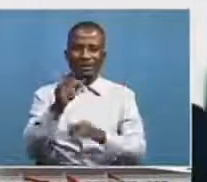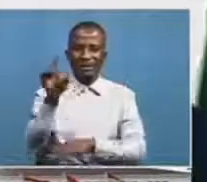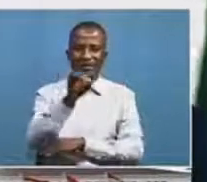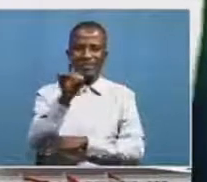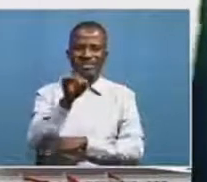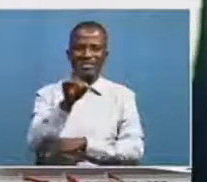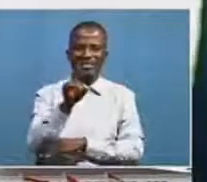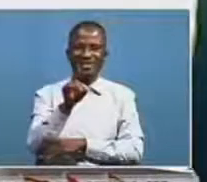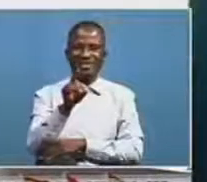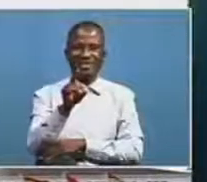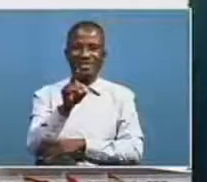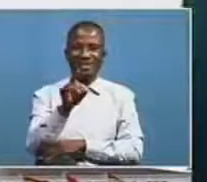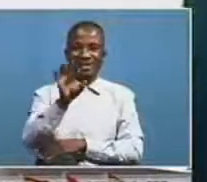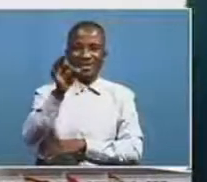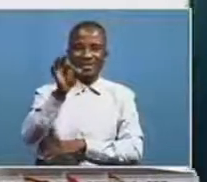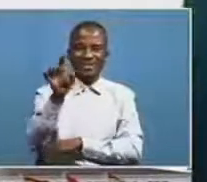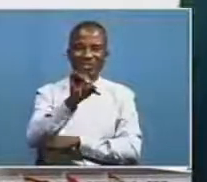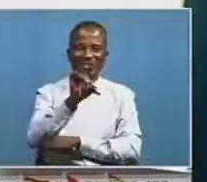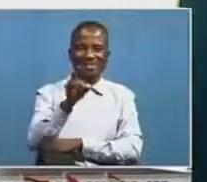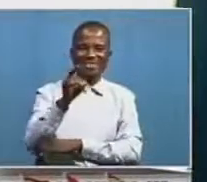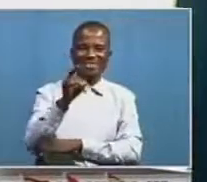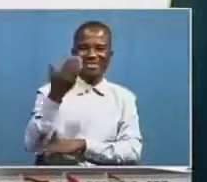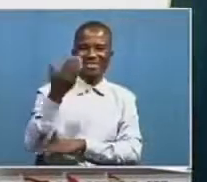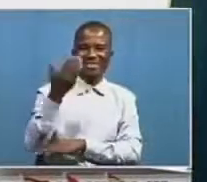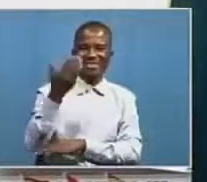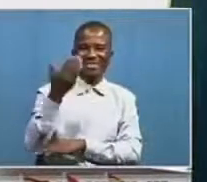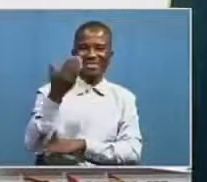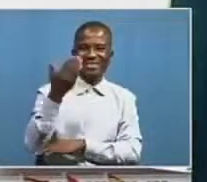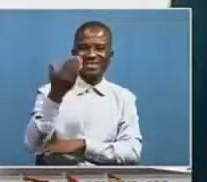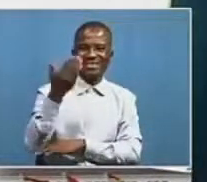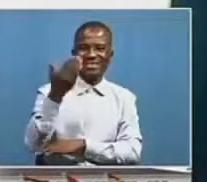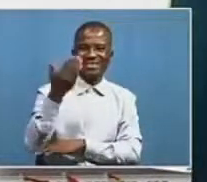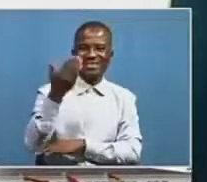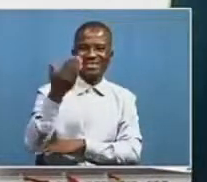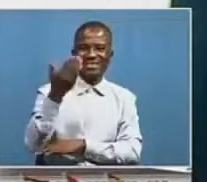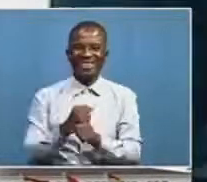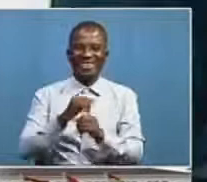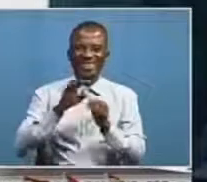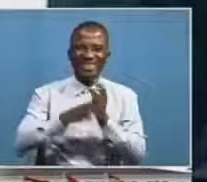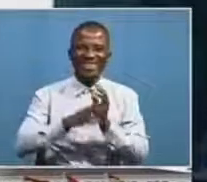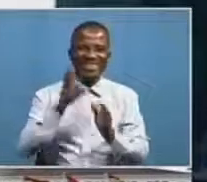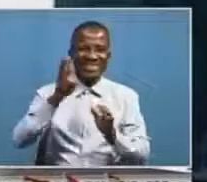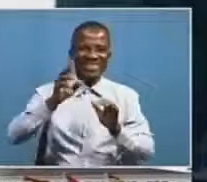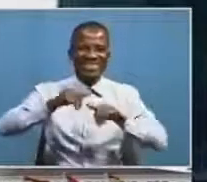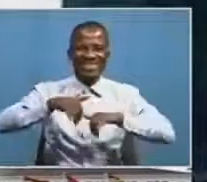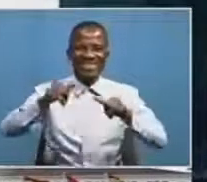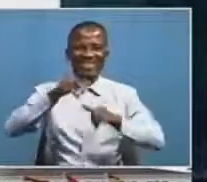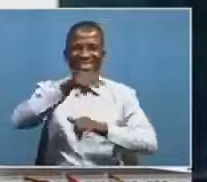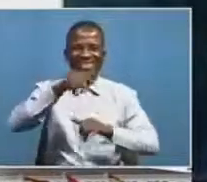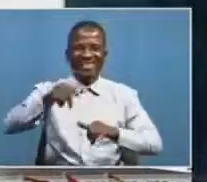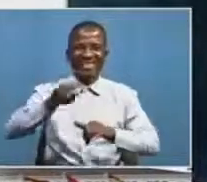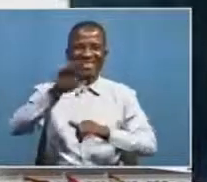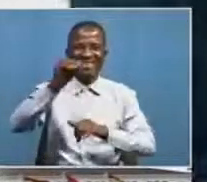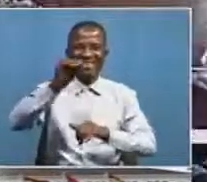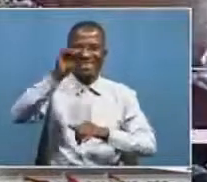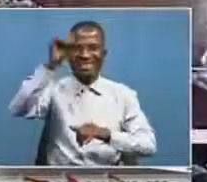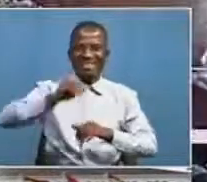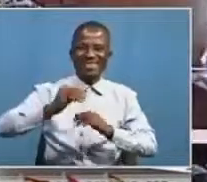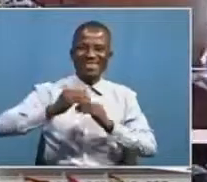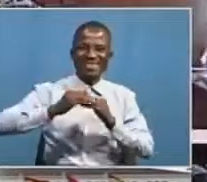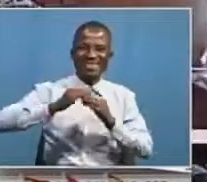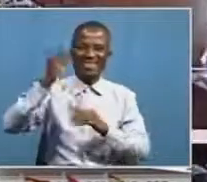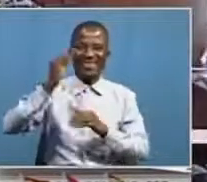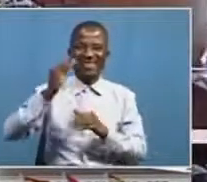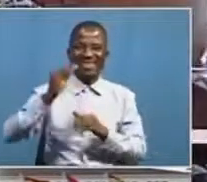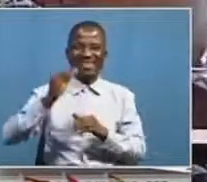to 9 December 2020, as shown above, the second respondent will still have obtained more than 50% of the